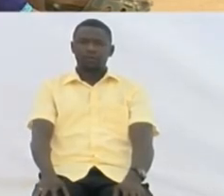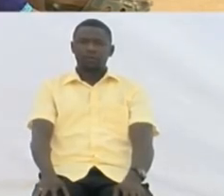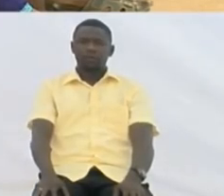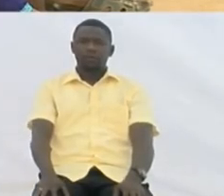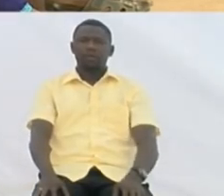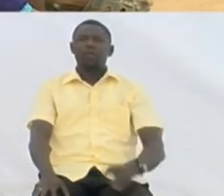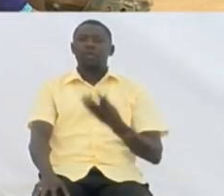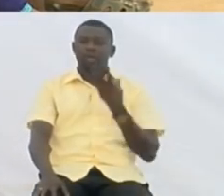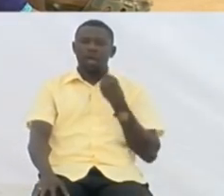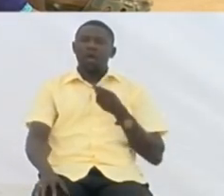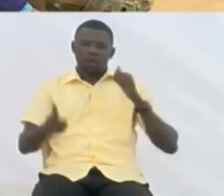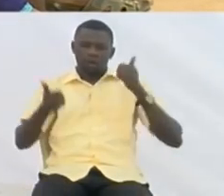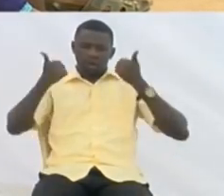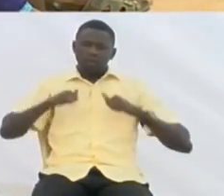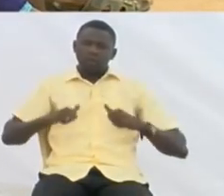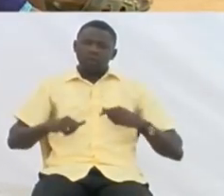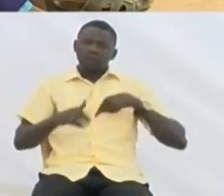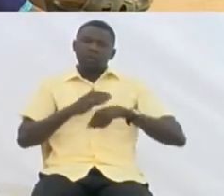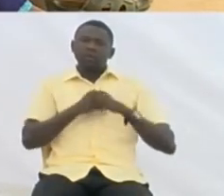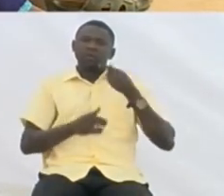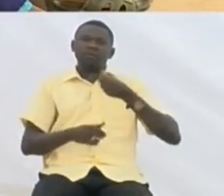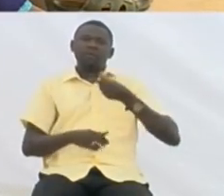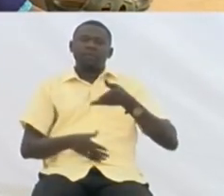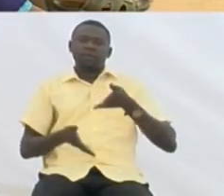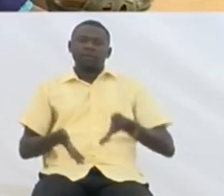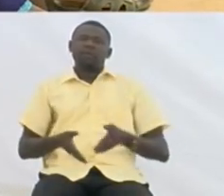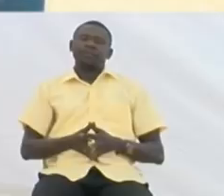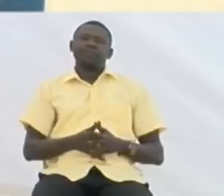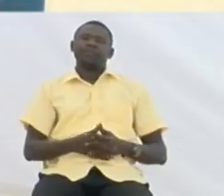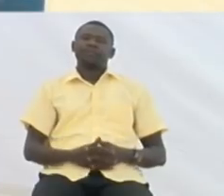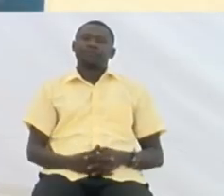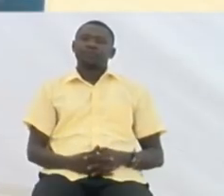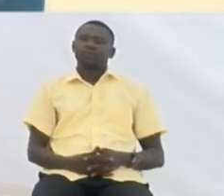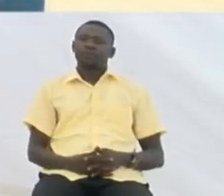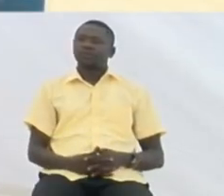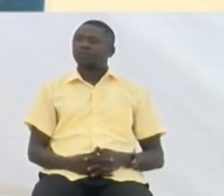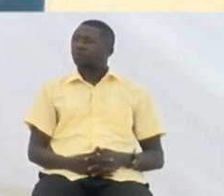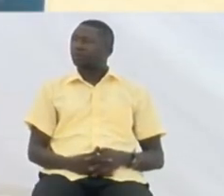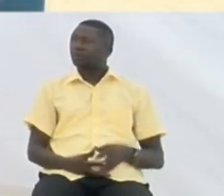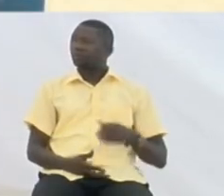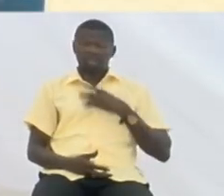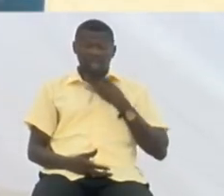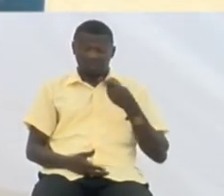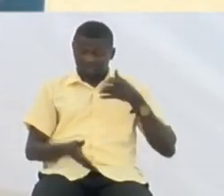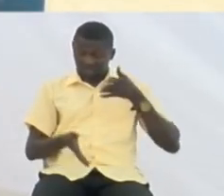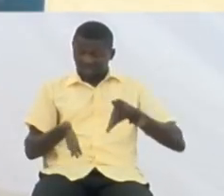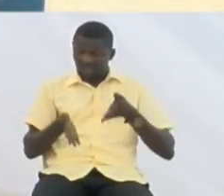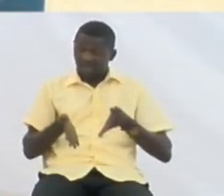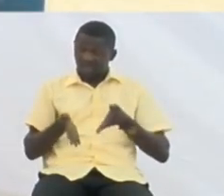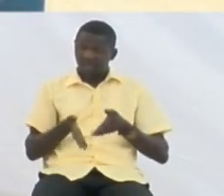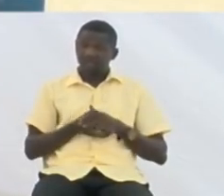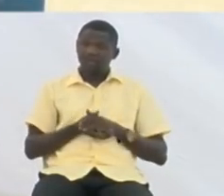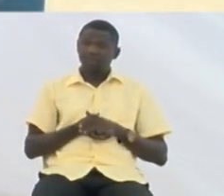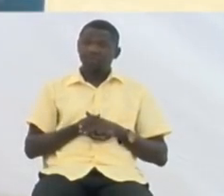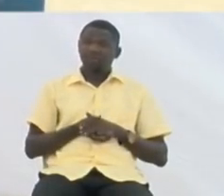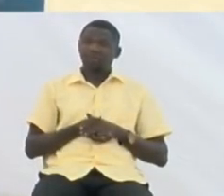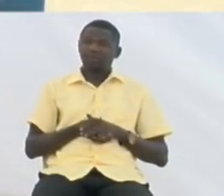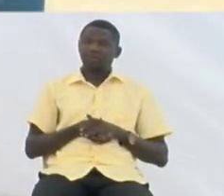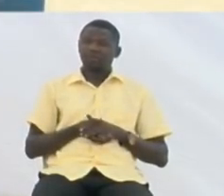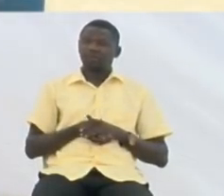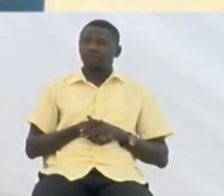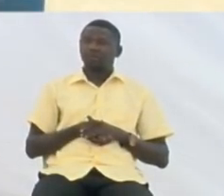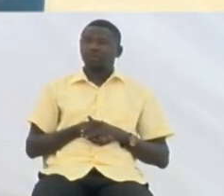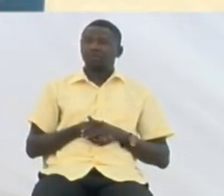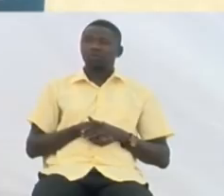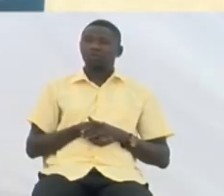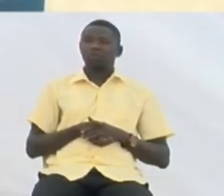We work like this in this village. But even here, ngadi fondi kiel sorojan kabiri